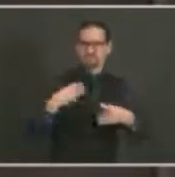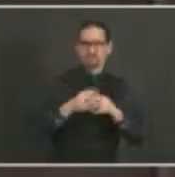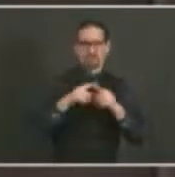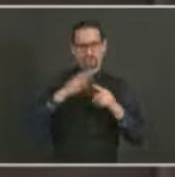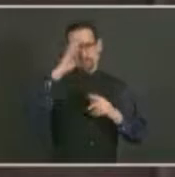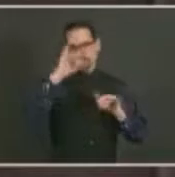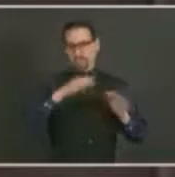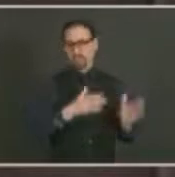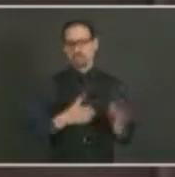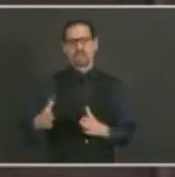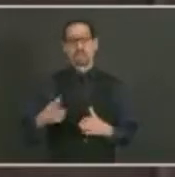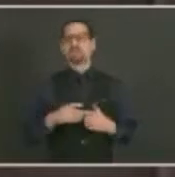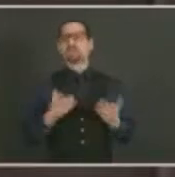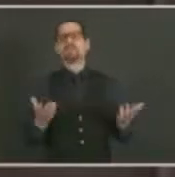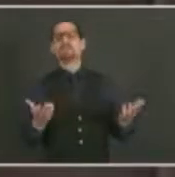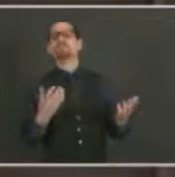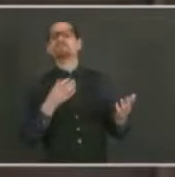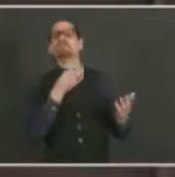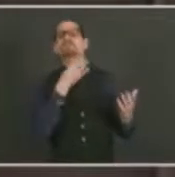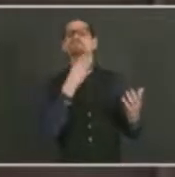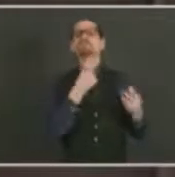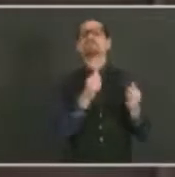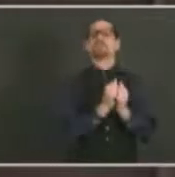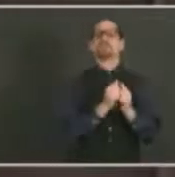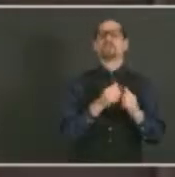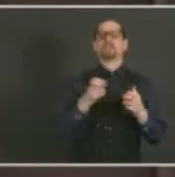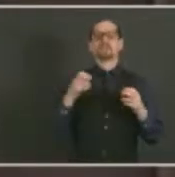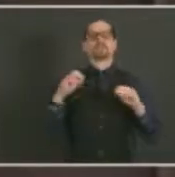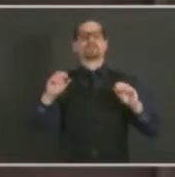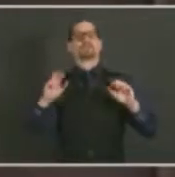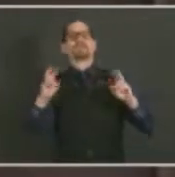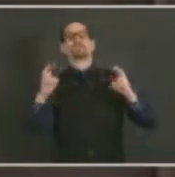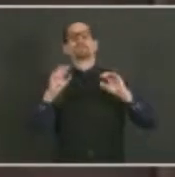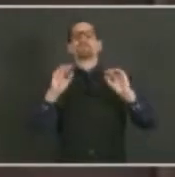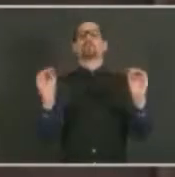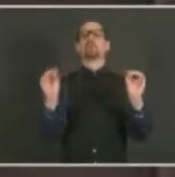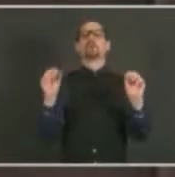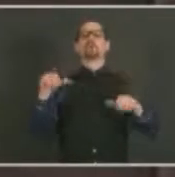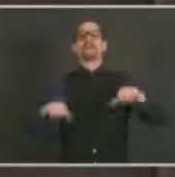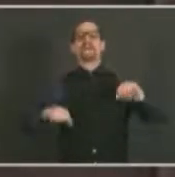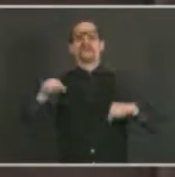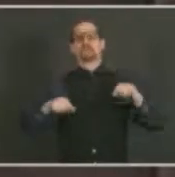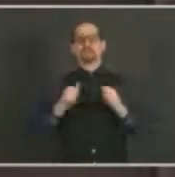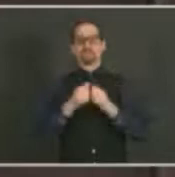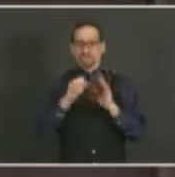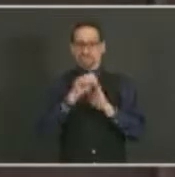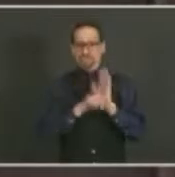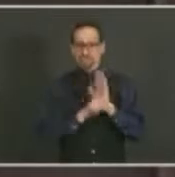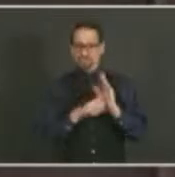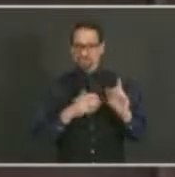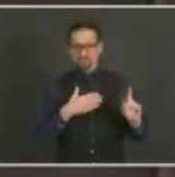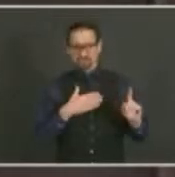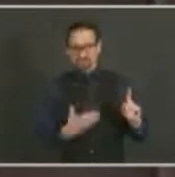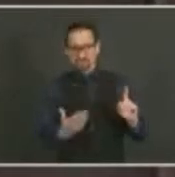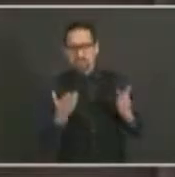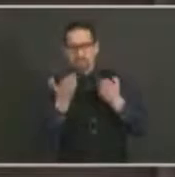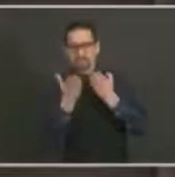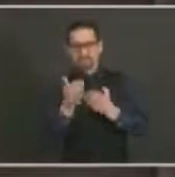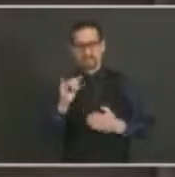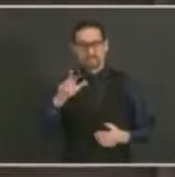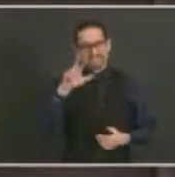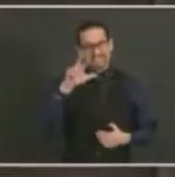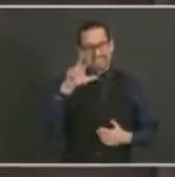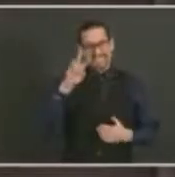yet, seemingly, without any hesitation, the state's willing to offer $36 million now to fortuitous partners,